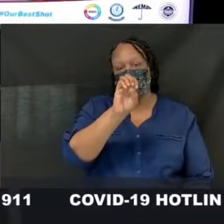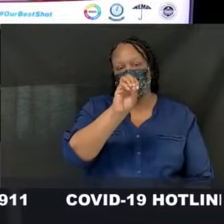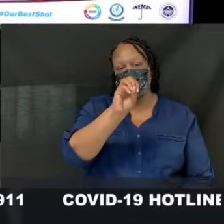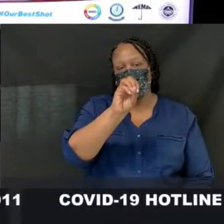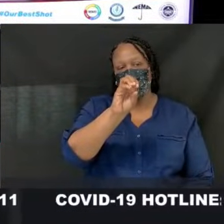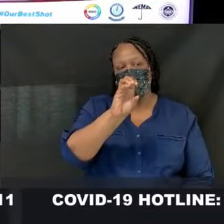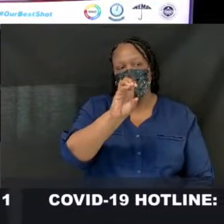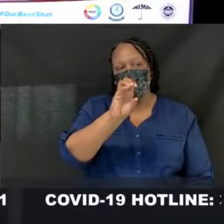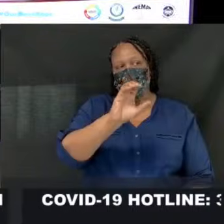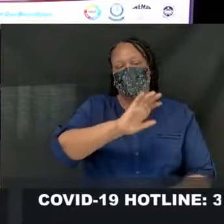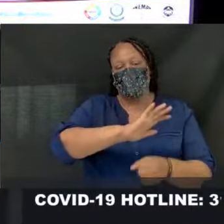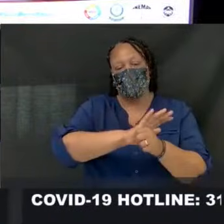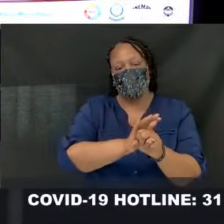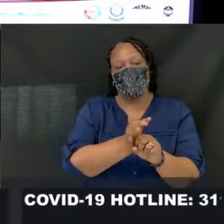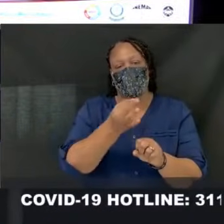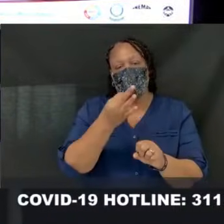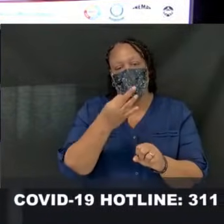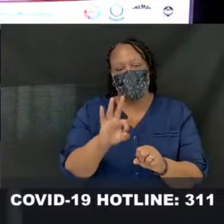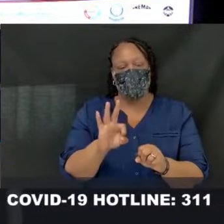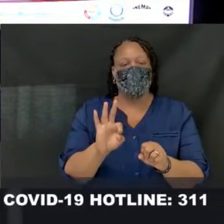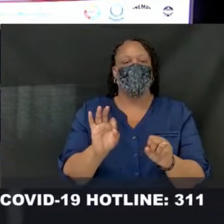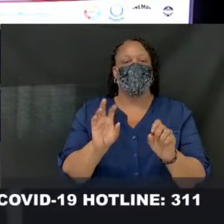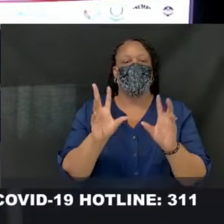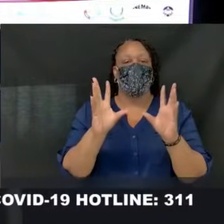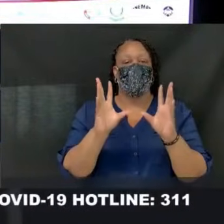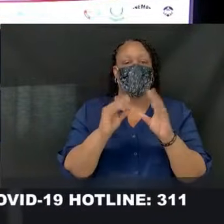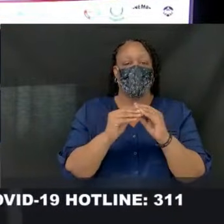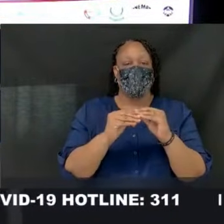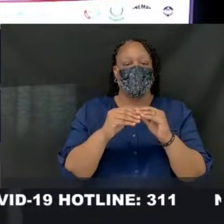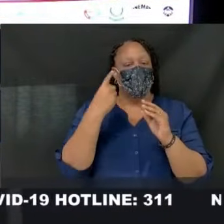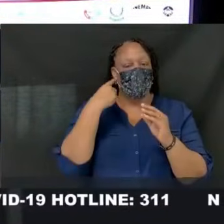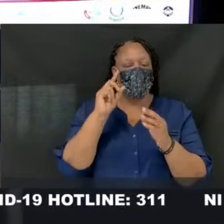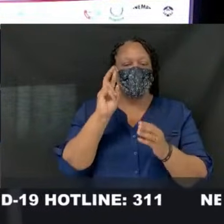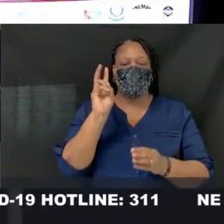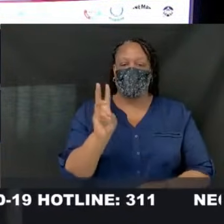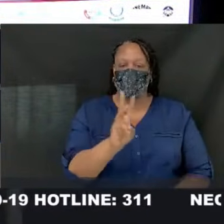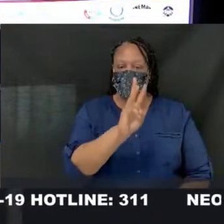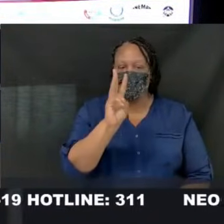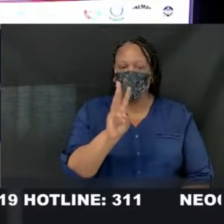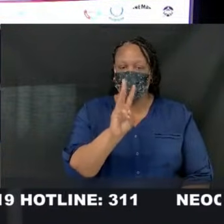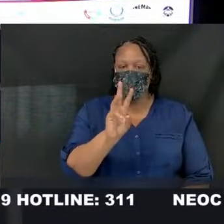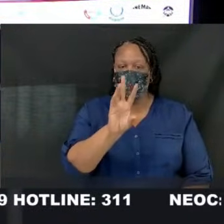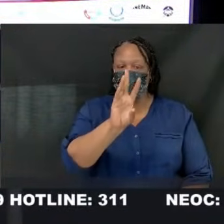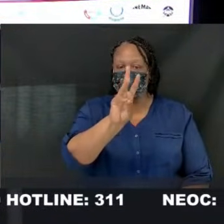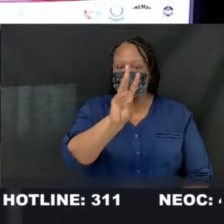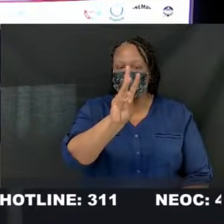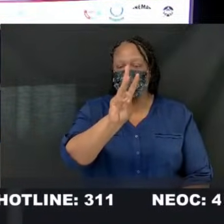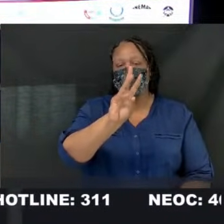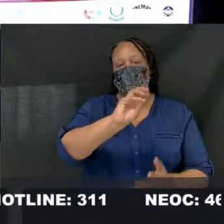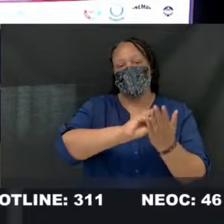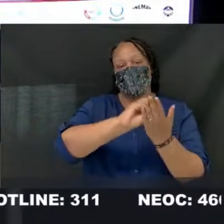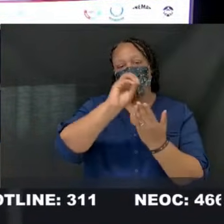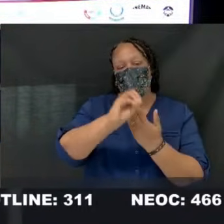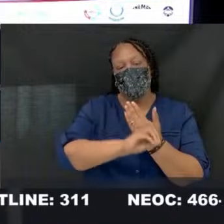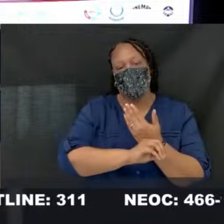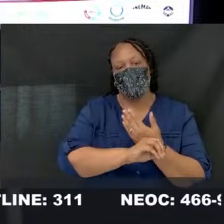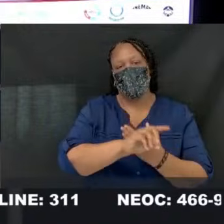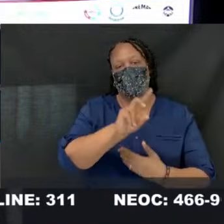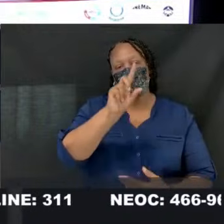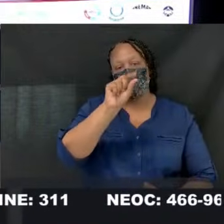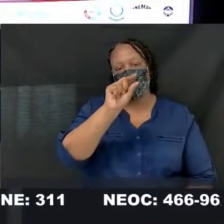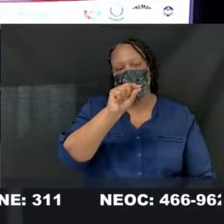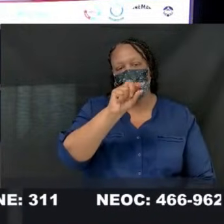Center COVID-19 weekly briefing for Wednesday, the 6th of October,